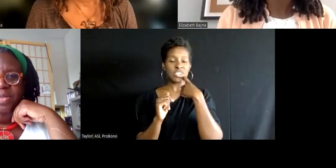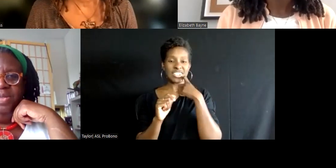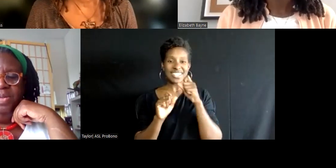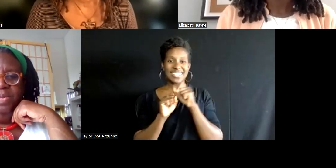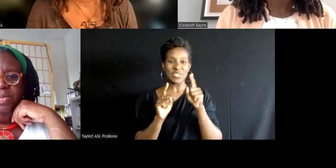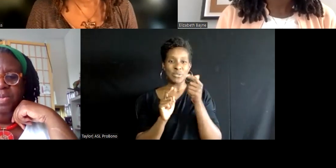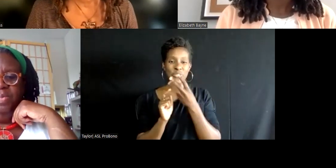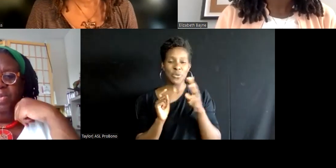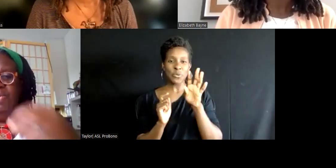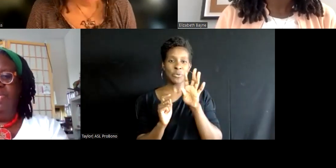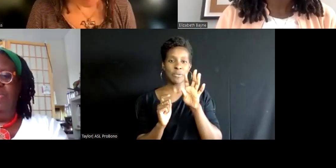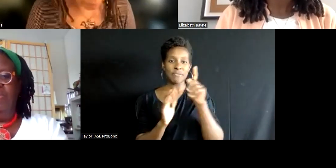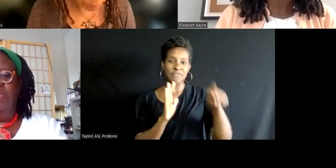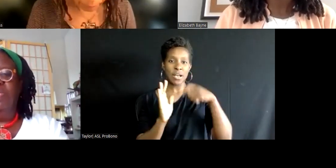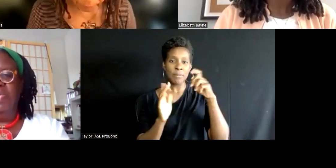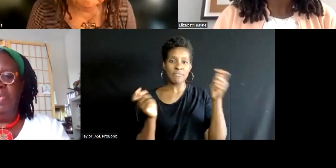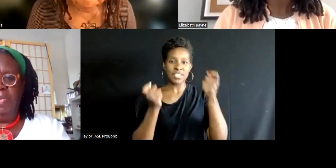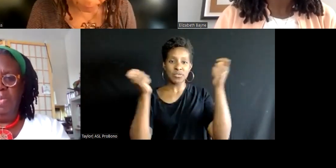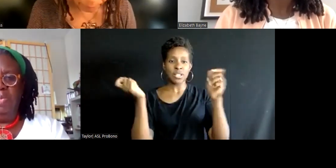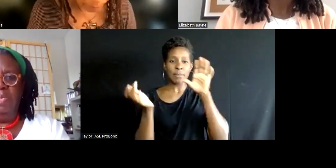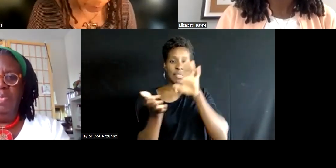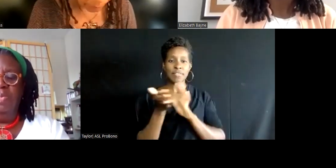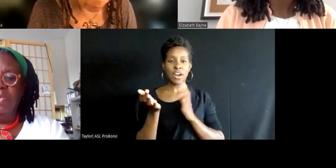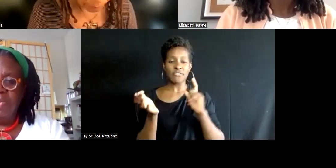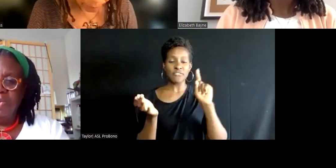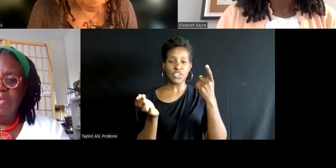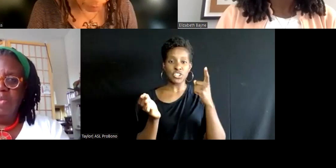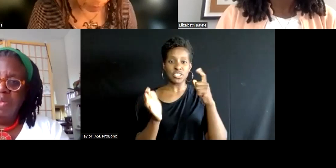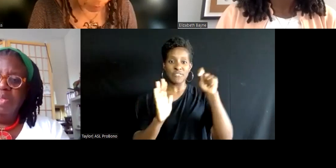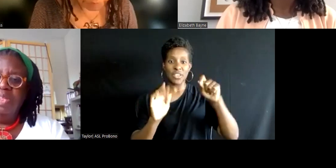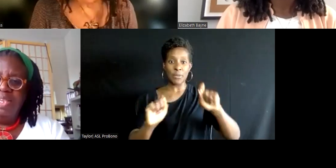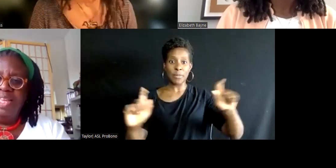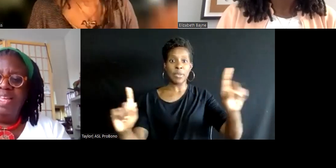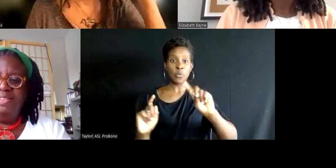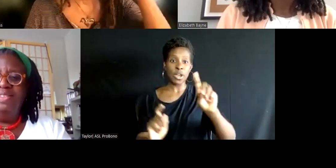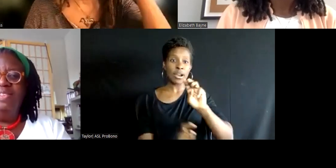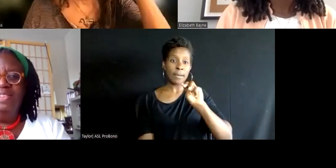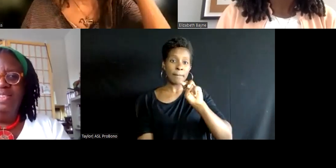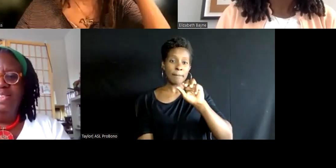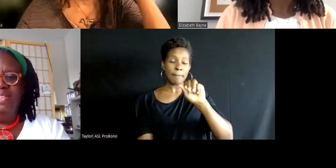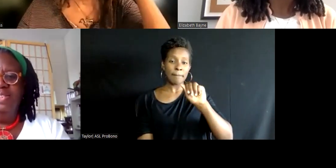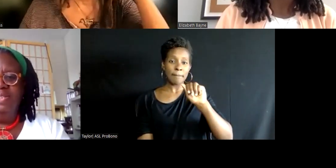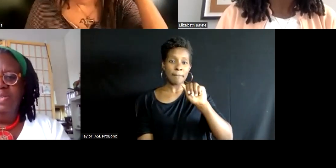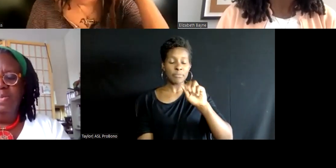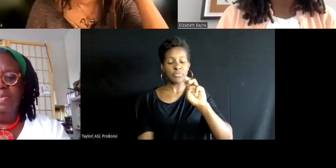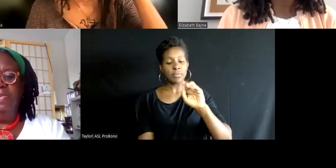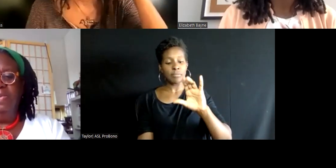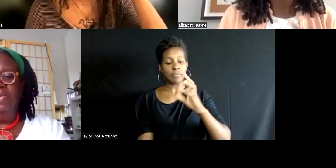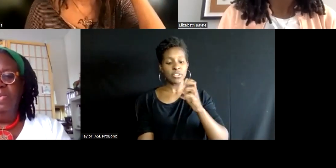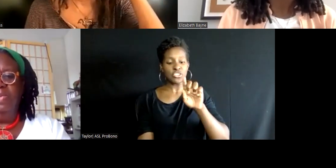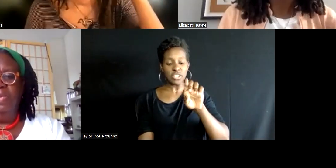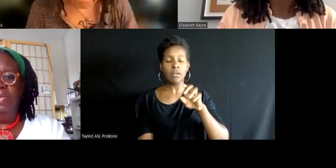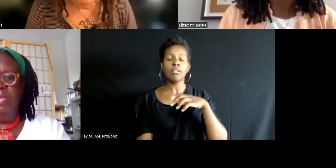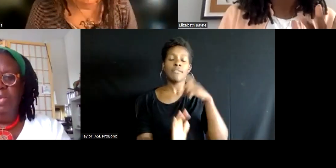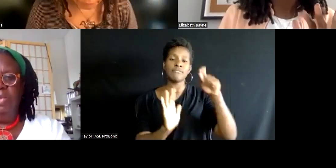be, I believe our first screening will be at the Michaud Film Festival. But I